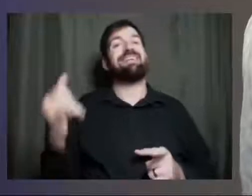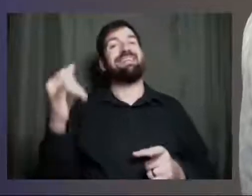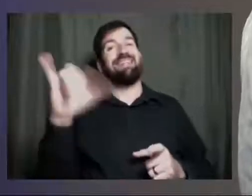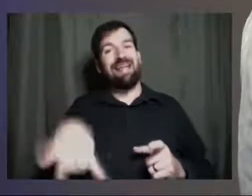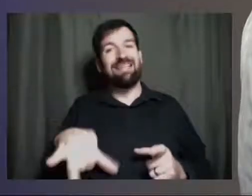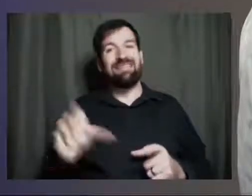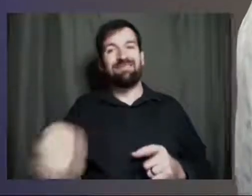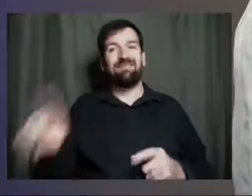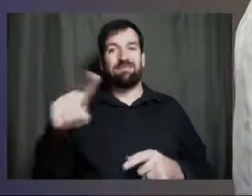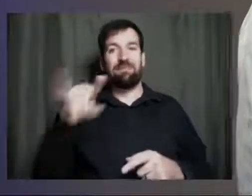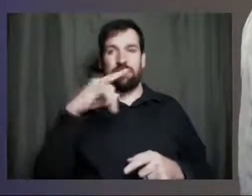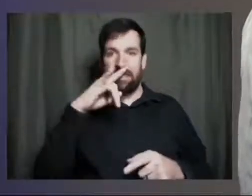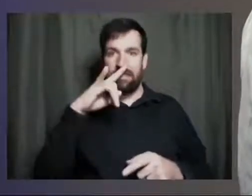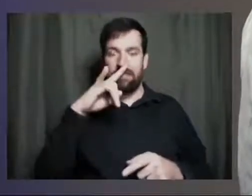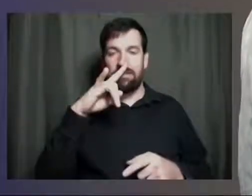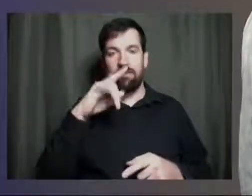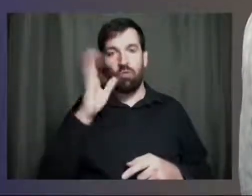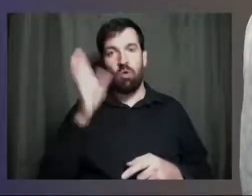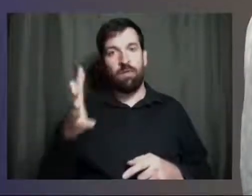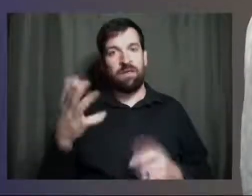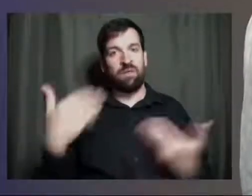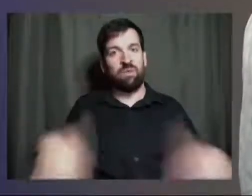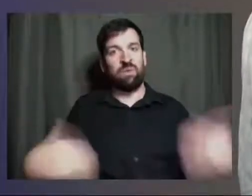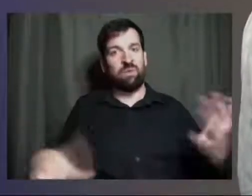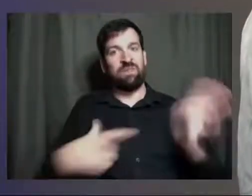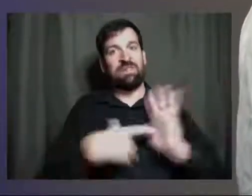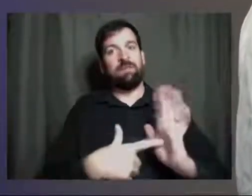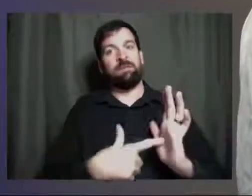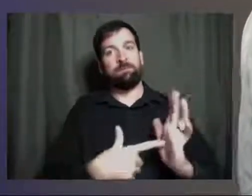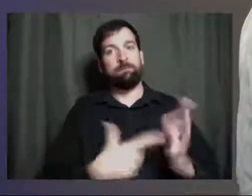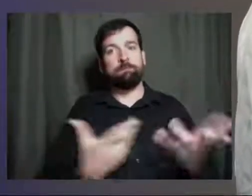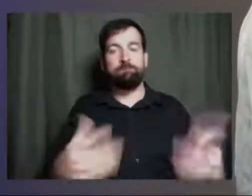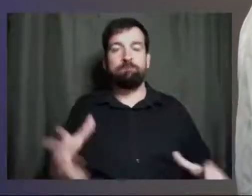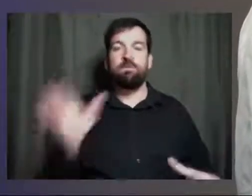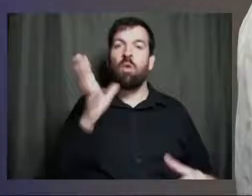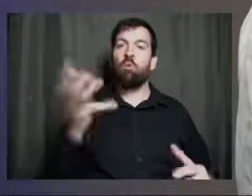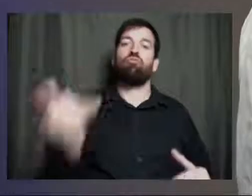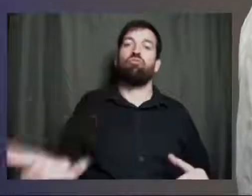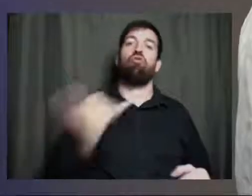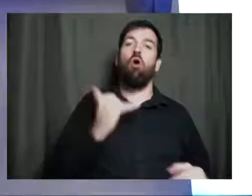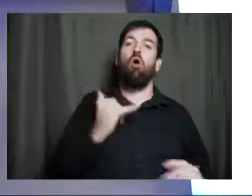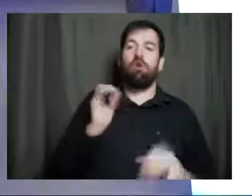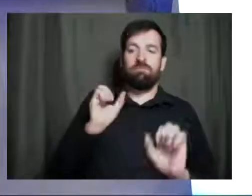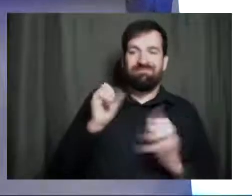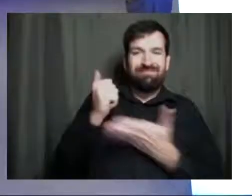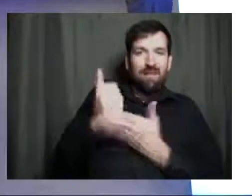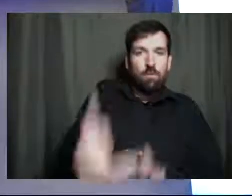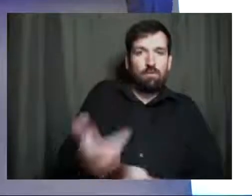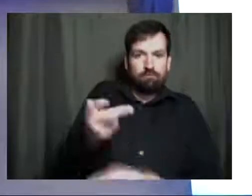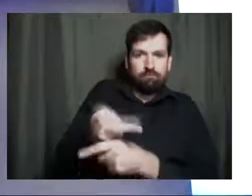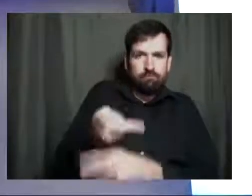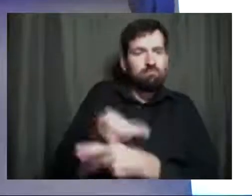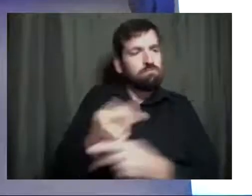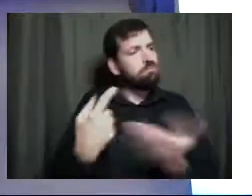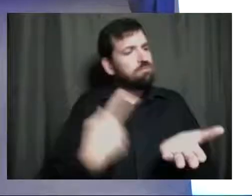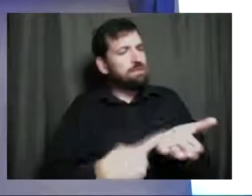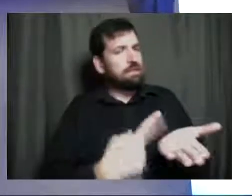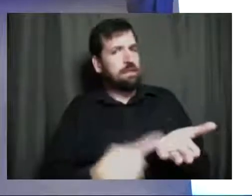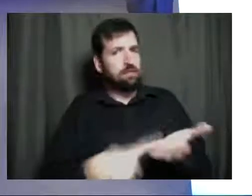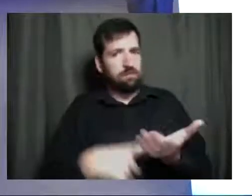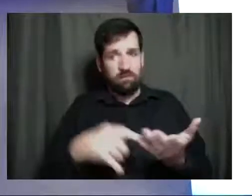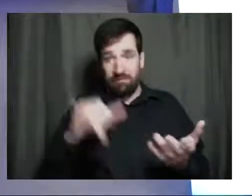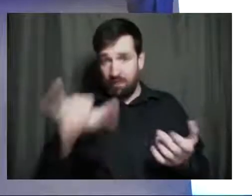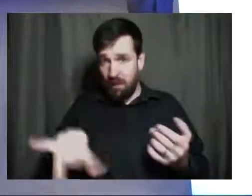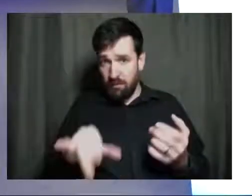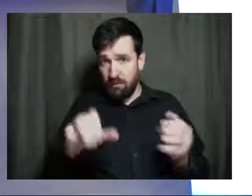be pretty symptomatic, and we would appreciate a call so that we can help care for the child. And let's talk about that, because something like that could be